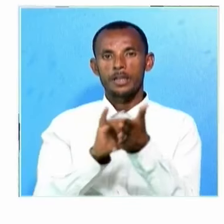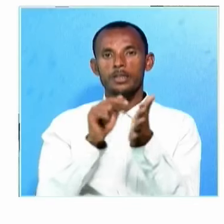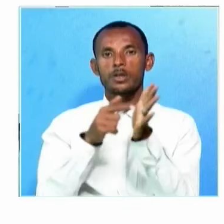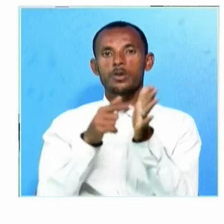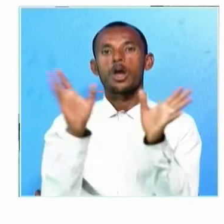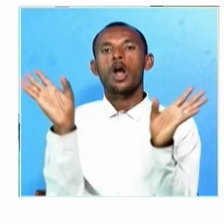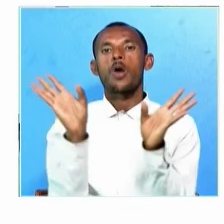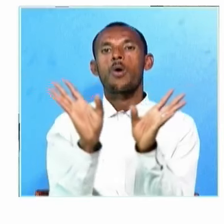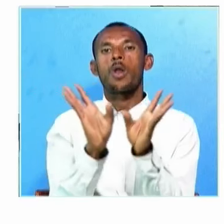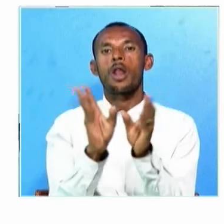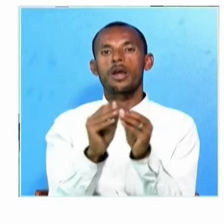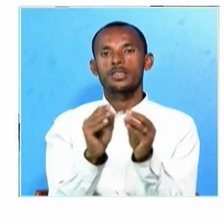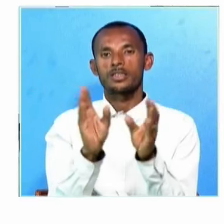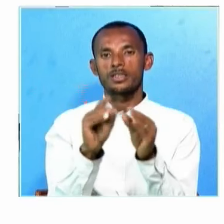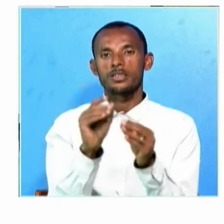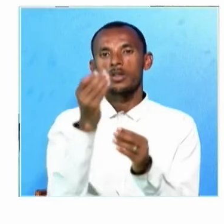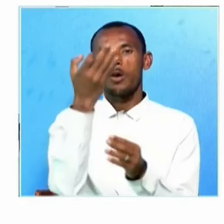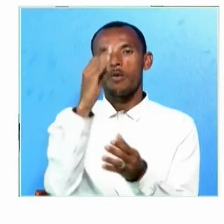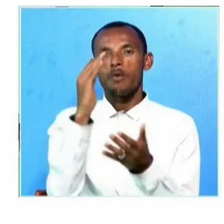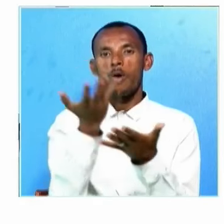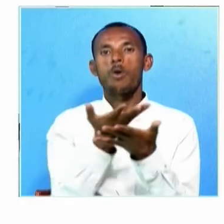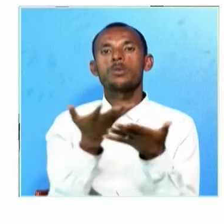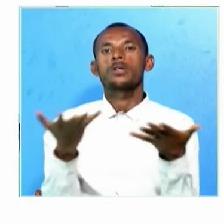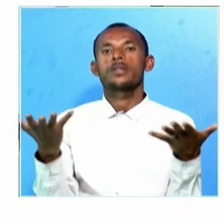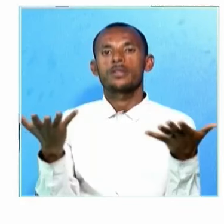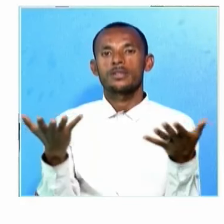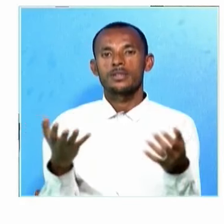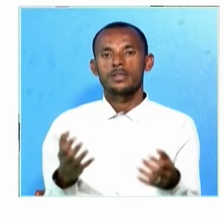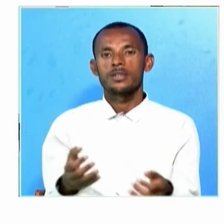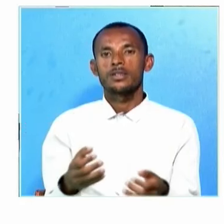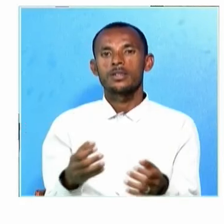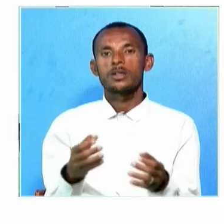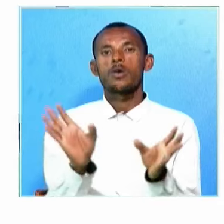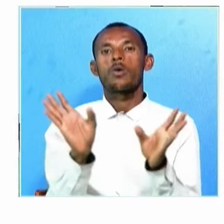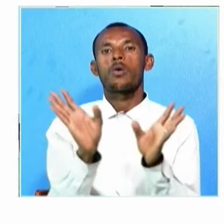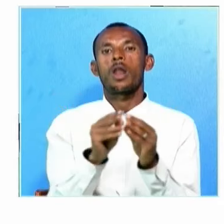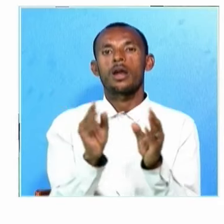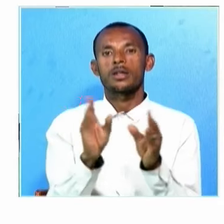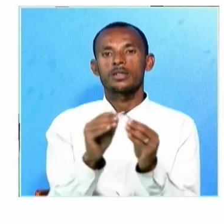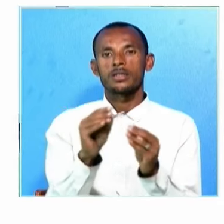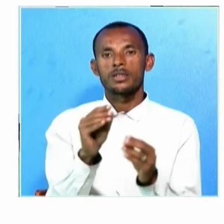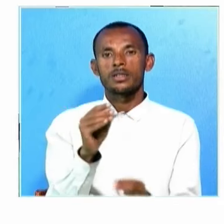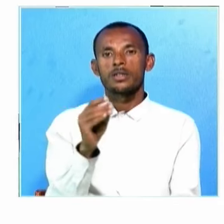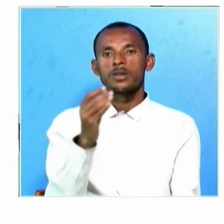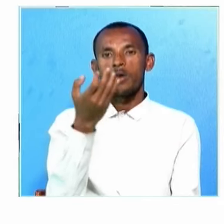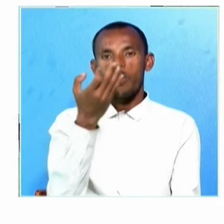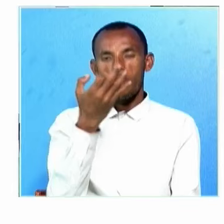a collection of objects, a collection